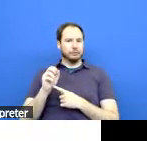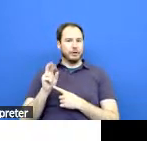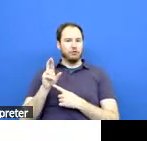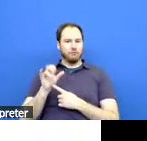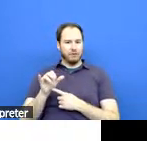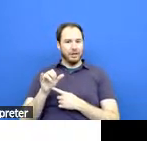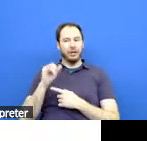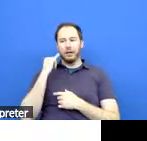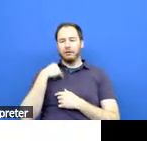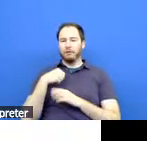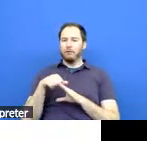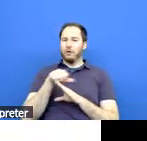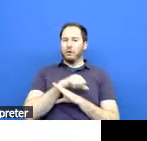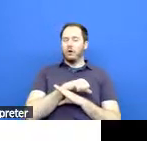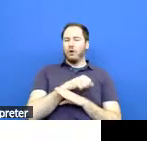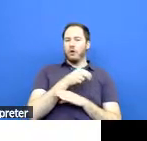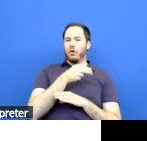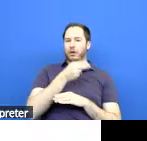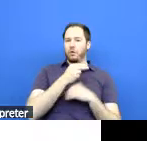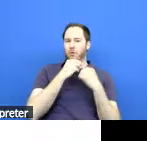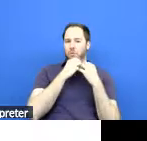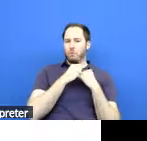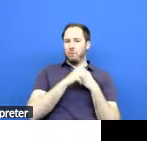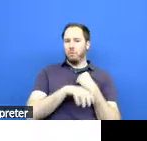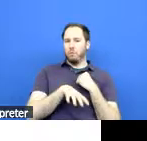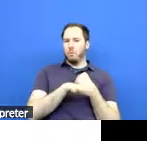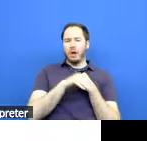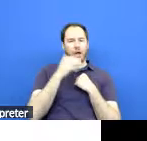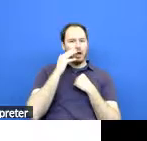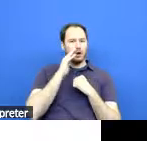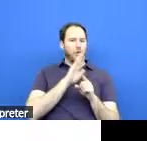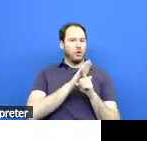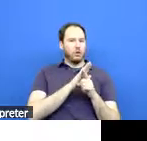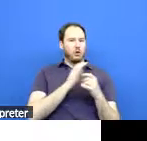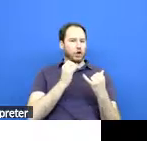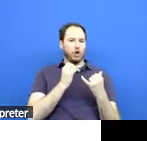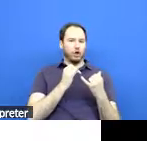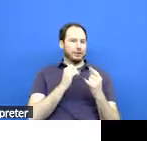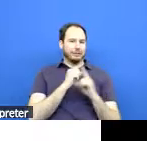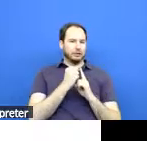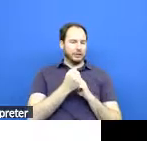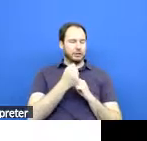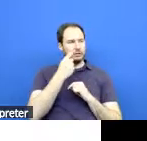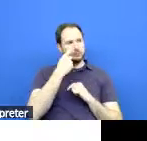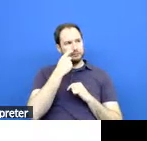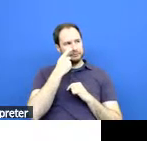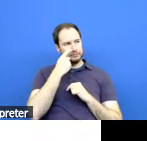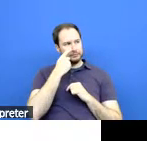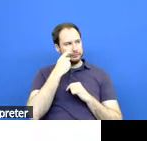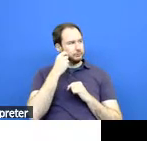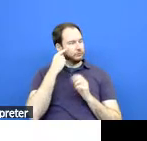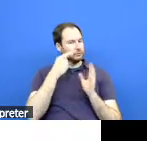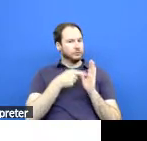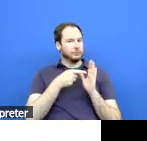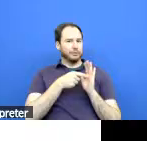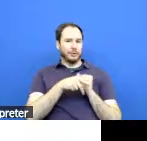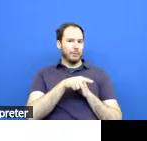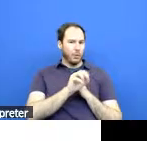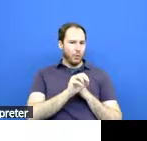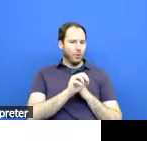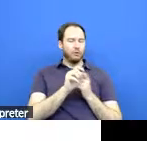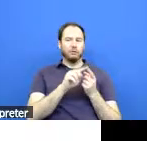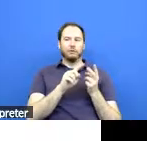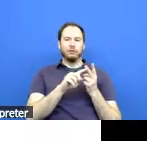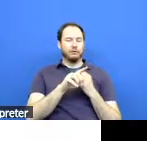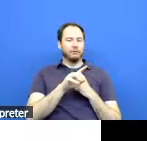other historic properties in there, I don't know what the current condition of, for instance, the where the post office and the